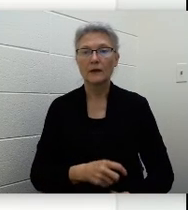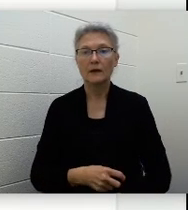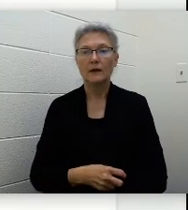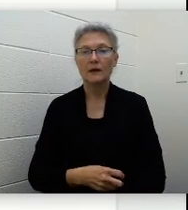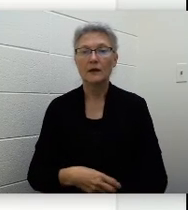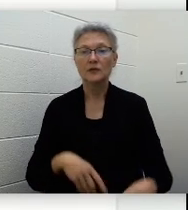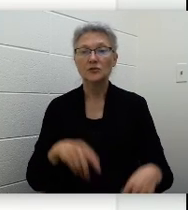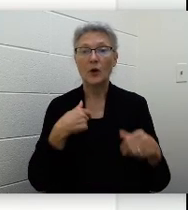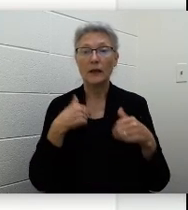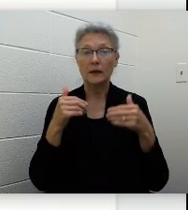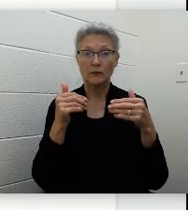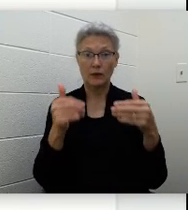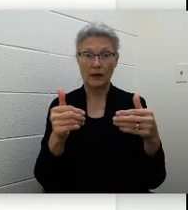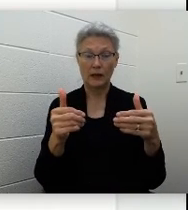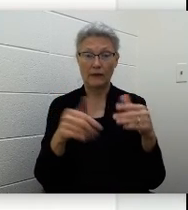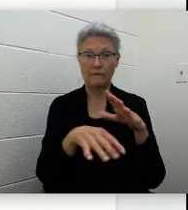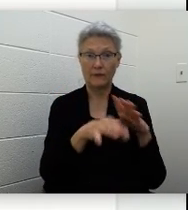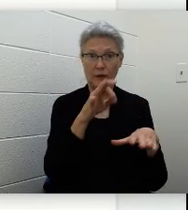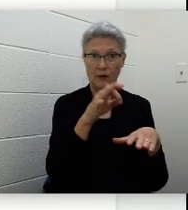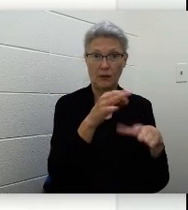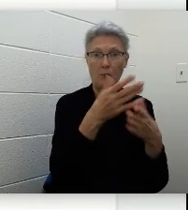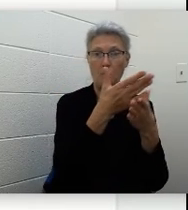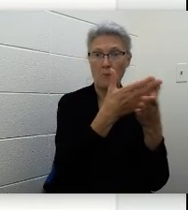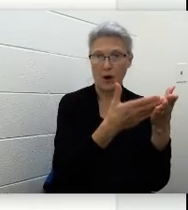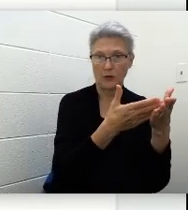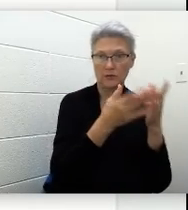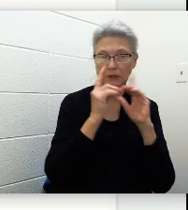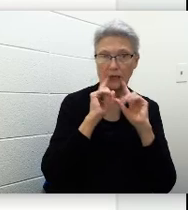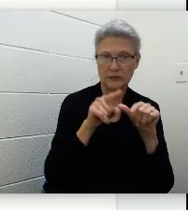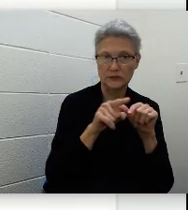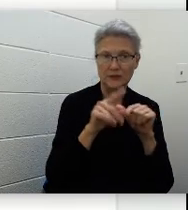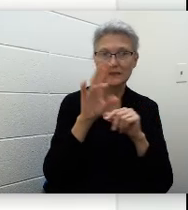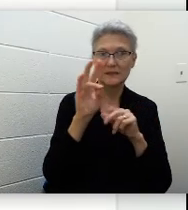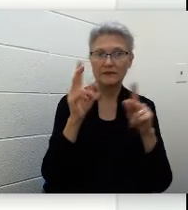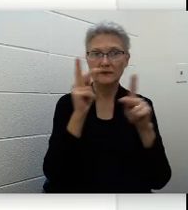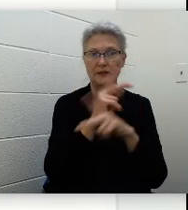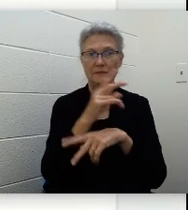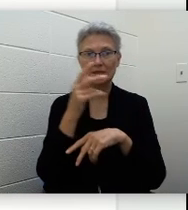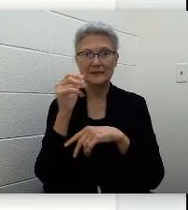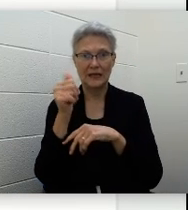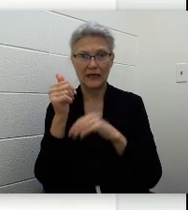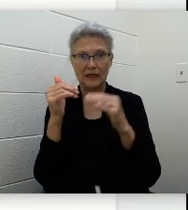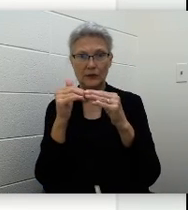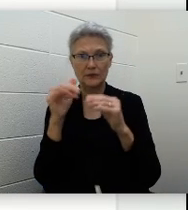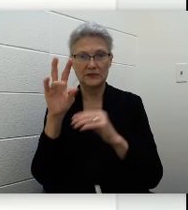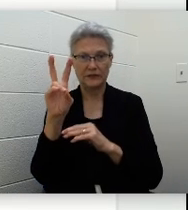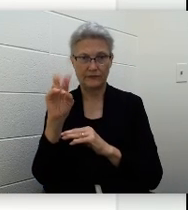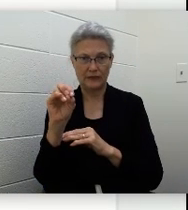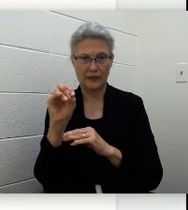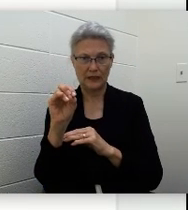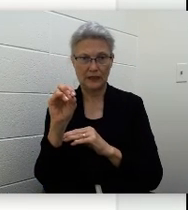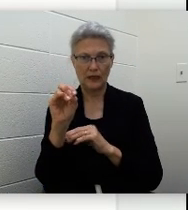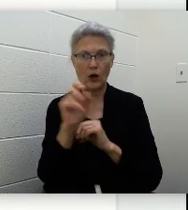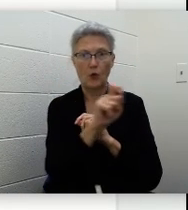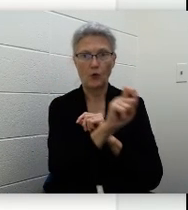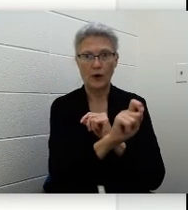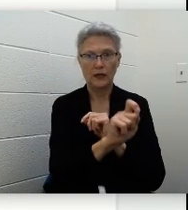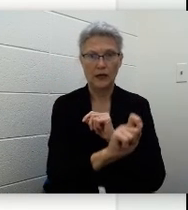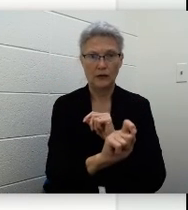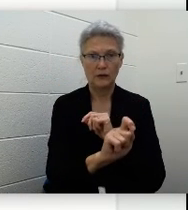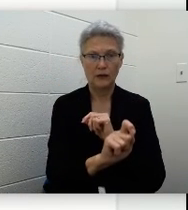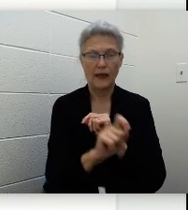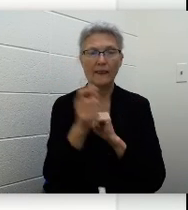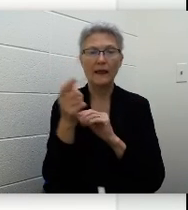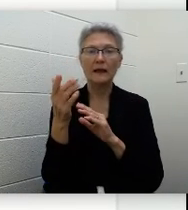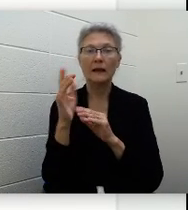start finding out what my partial products are. 7 times 10 is 70. Okay, so I can write it right here, and I'm going to